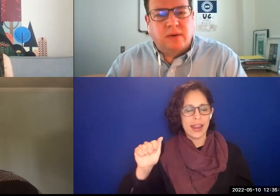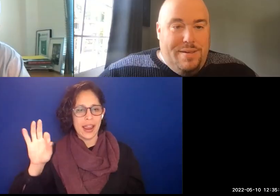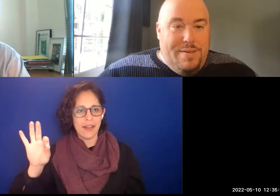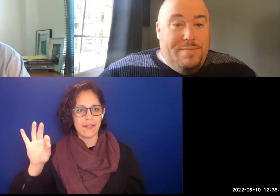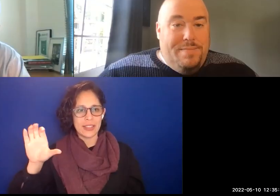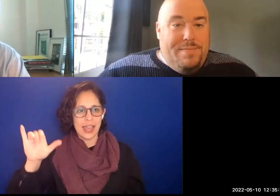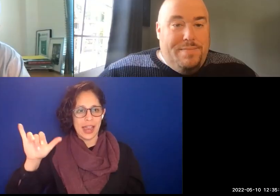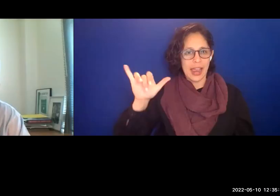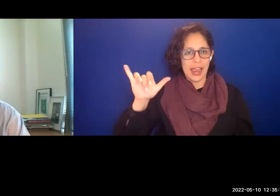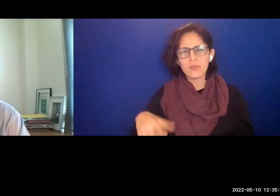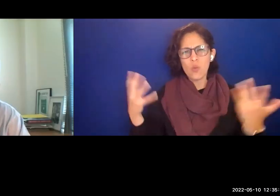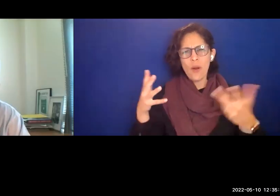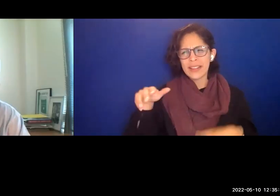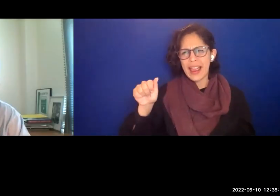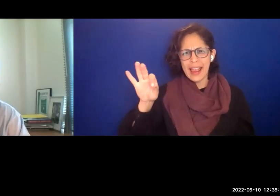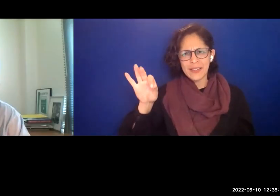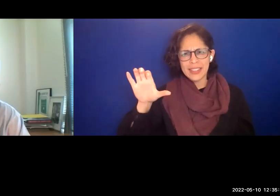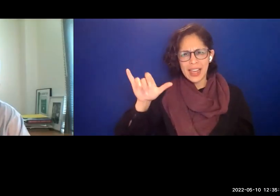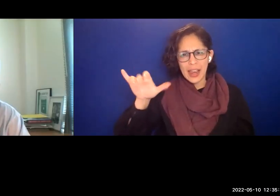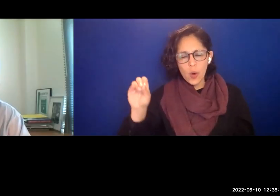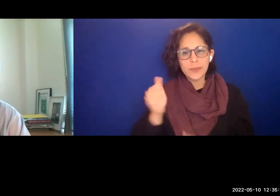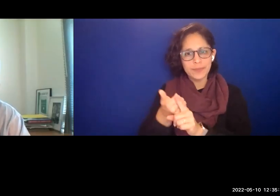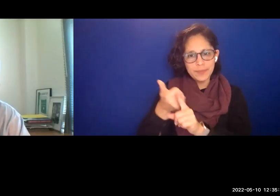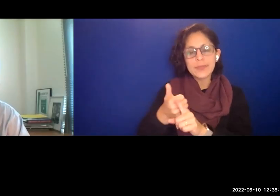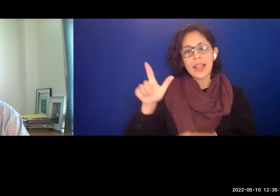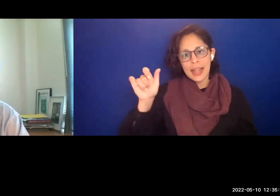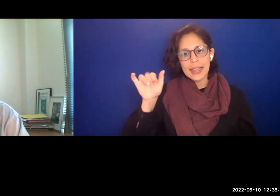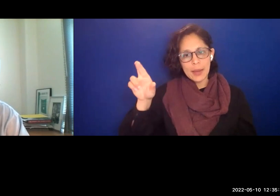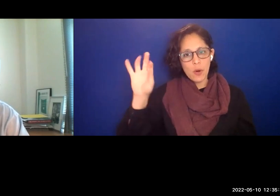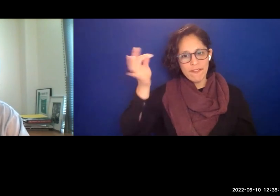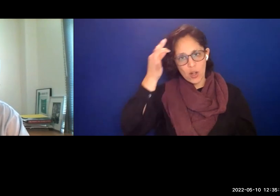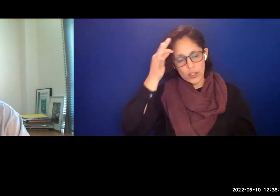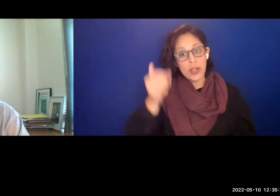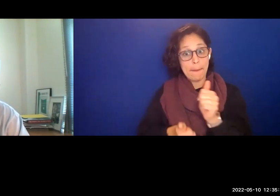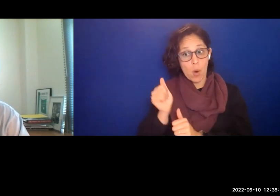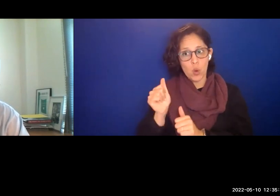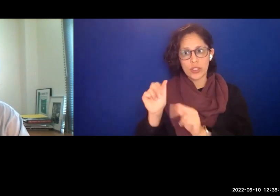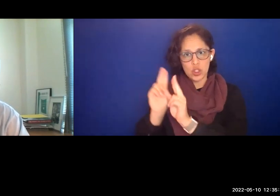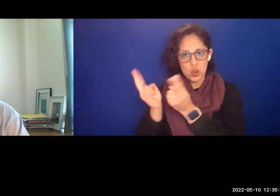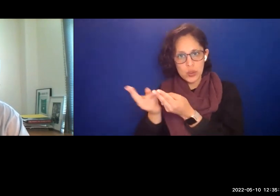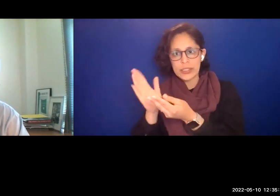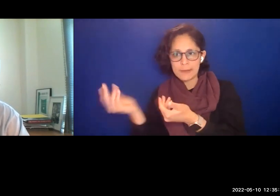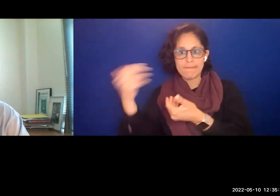folks know, is the labor federation that most of the unions in the United States belong to.